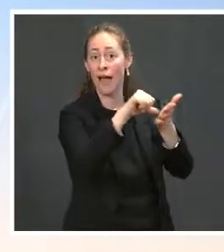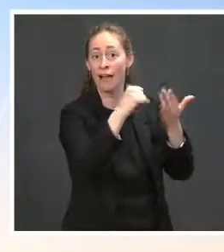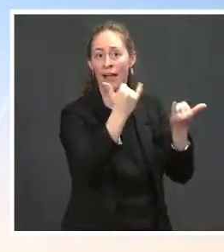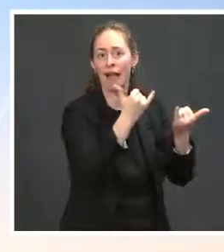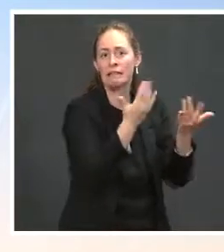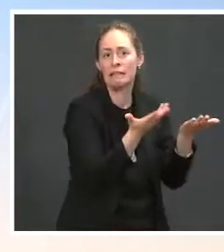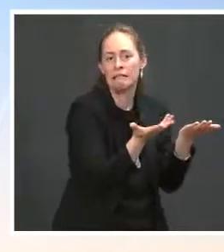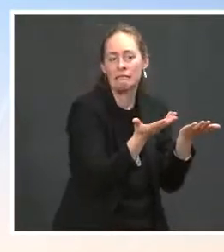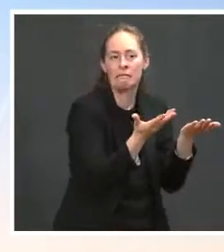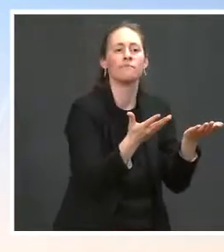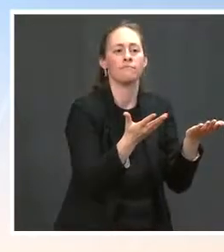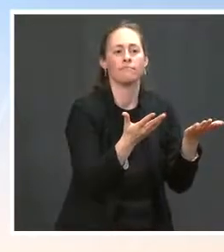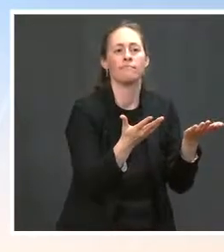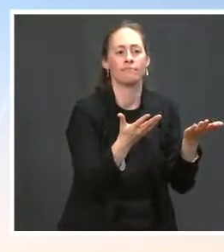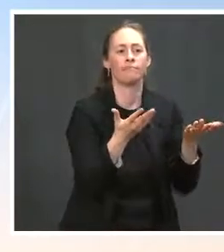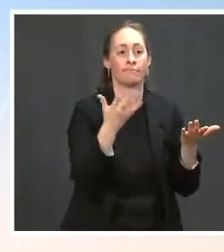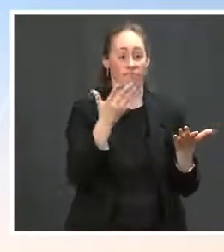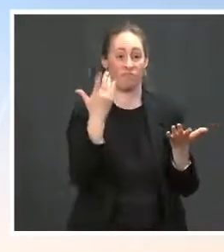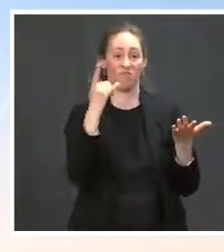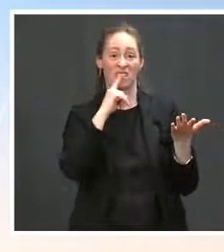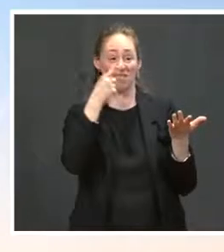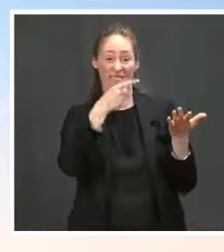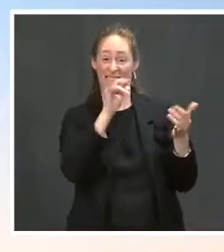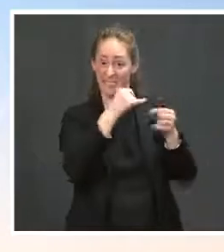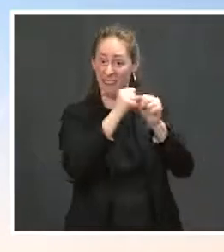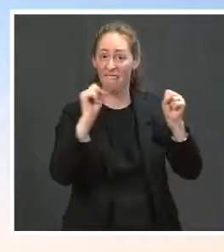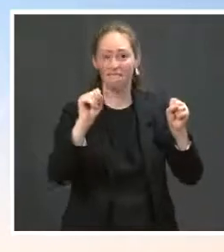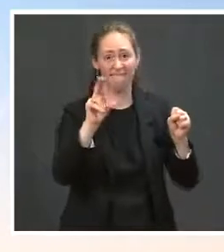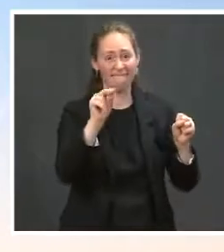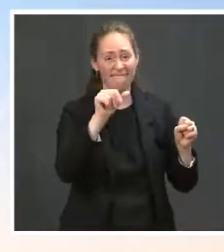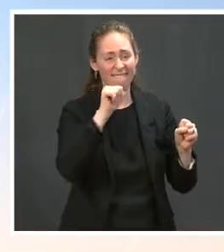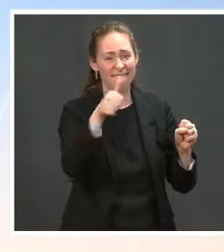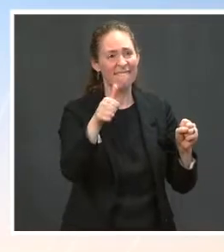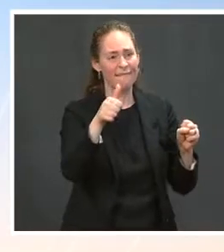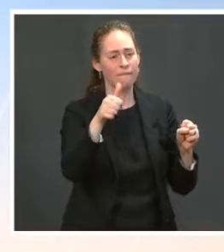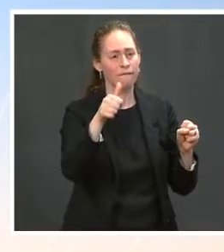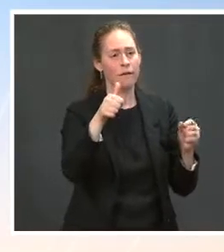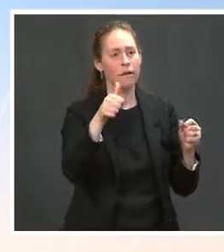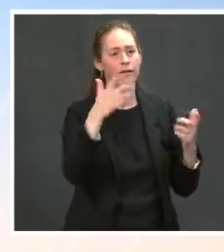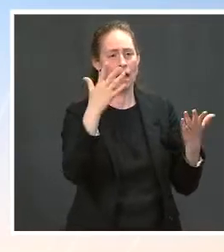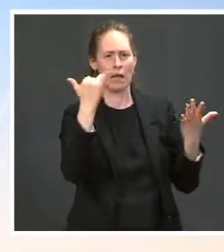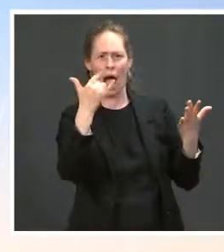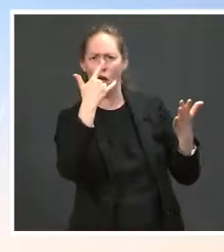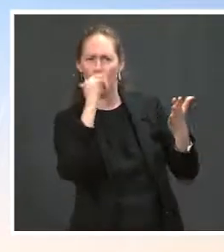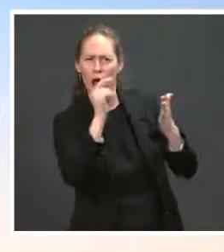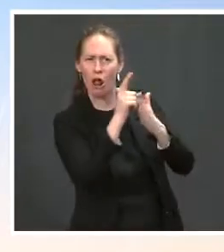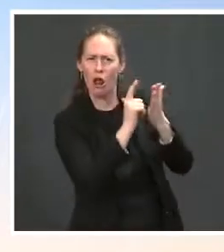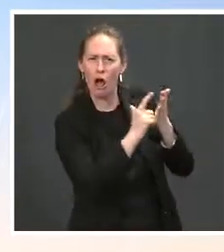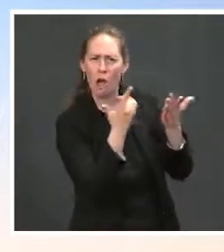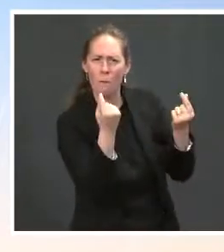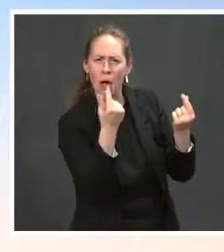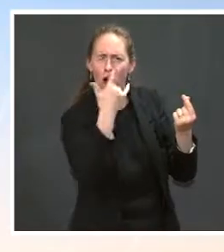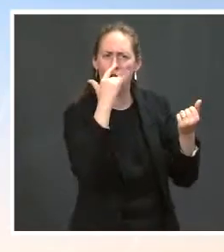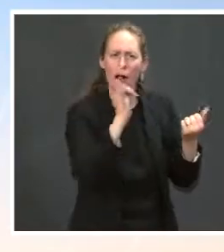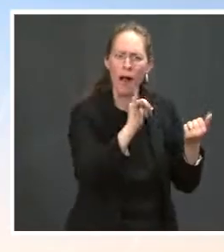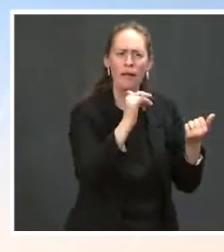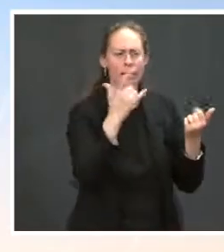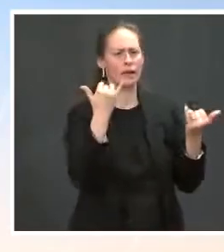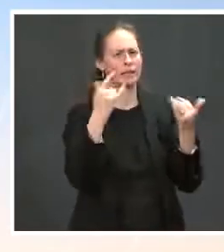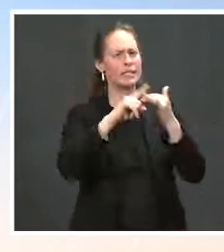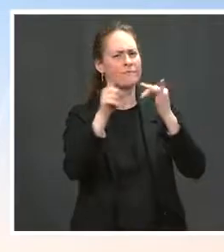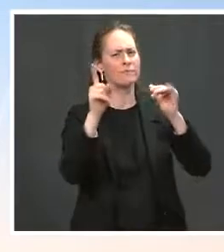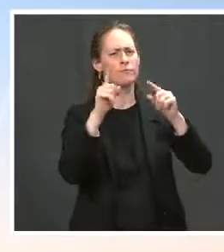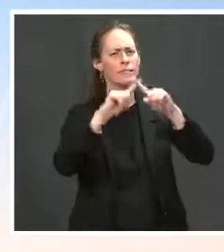did not make us safer, and so I don't know what's in his legislation, but I think it's safe to say we have a very different approach. Lifting the sanctions,